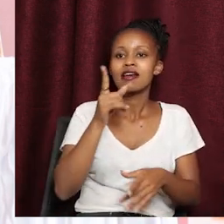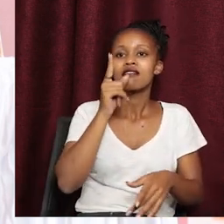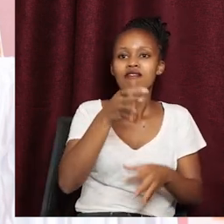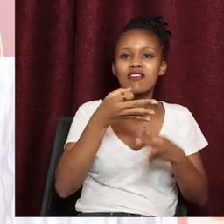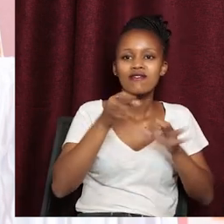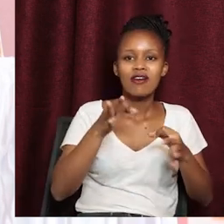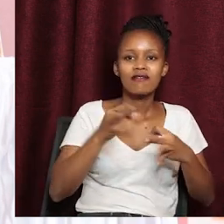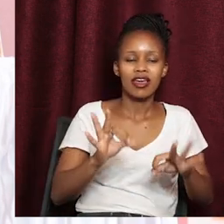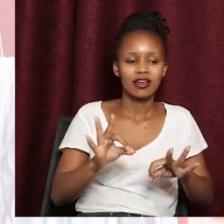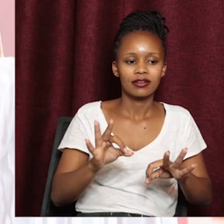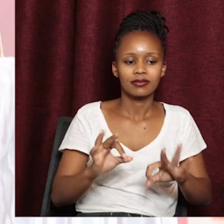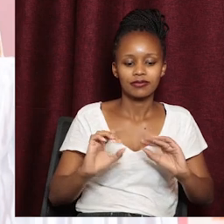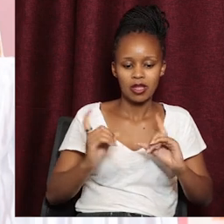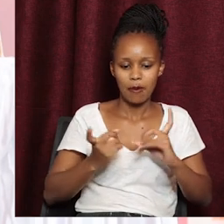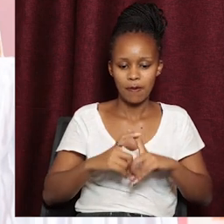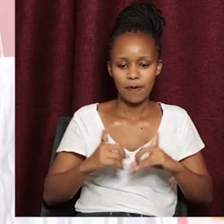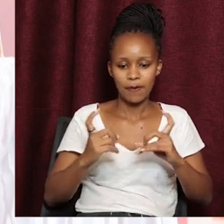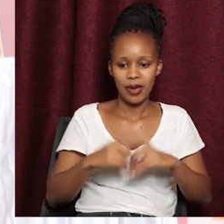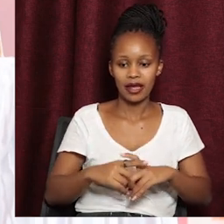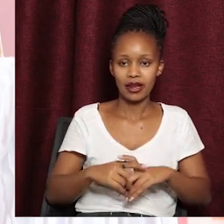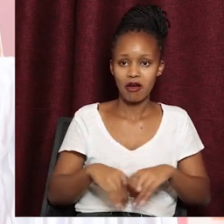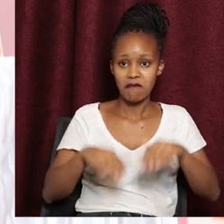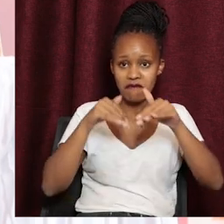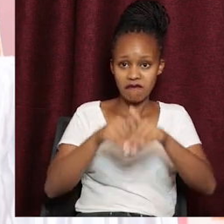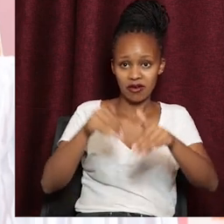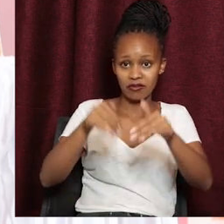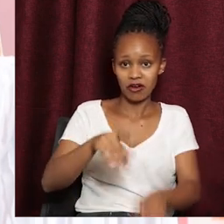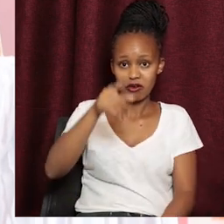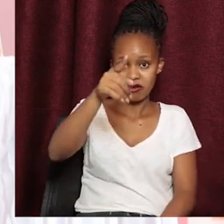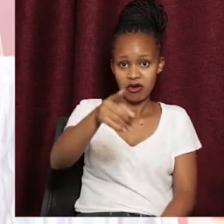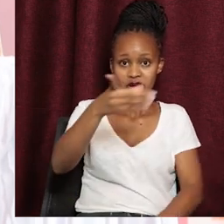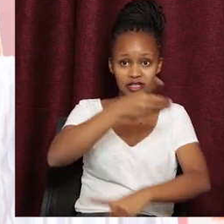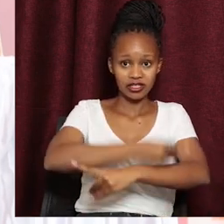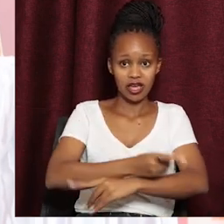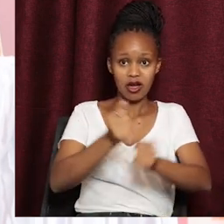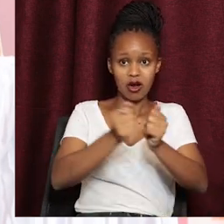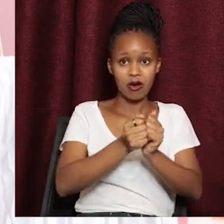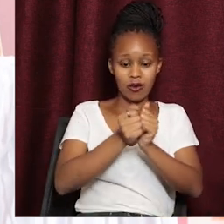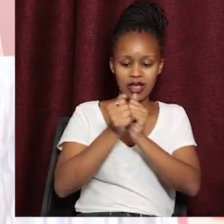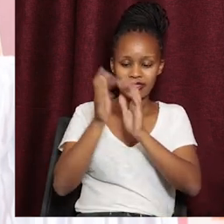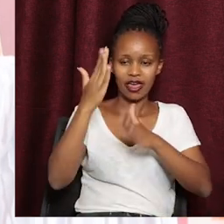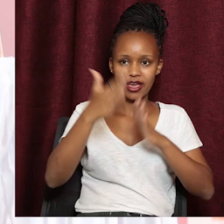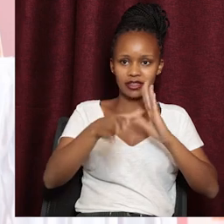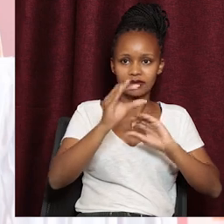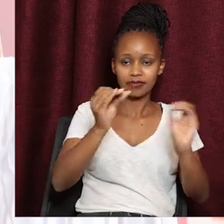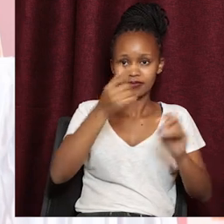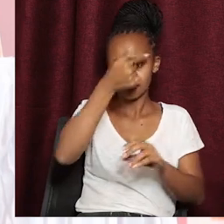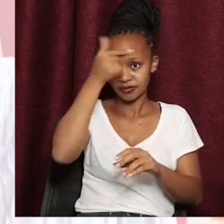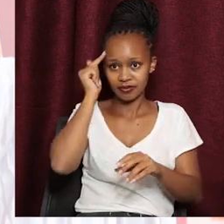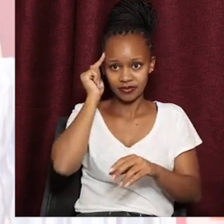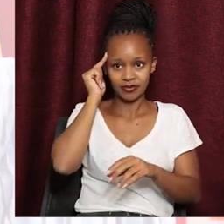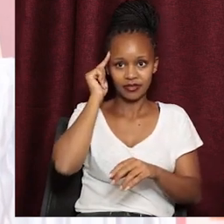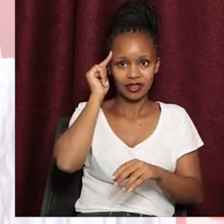for free, pain will be with us for days without end.